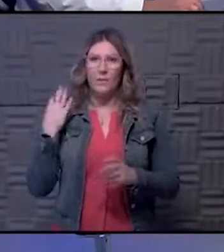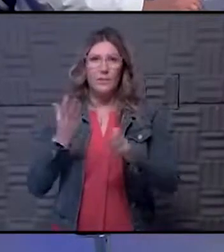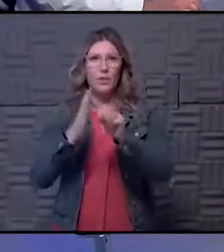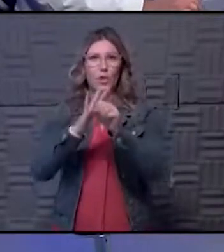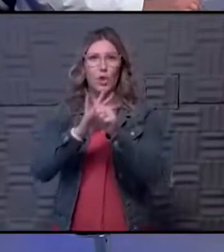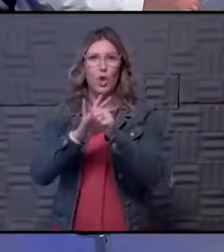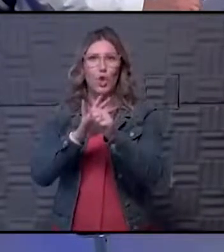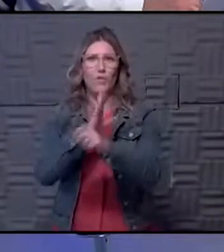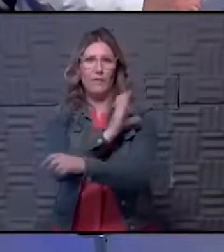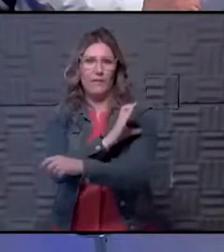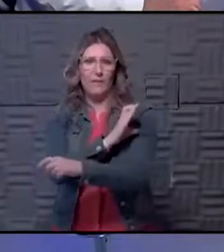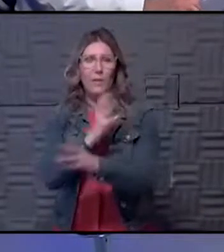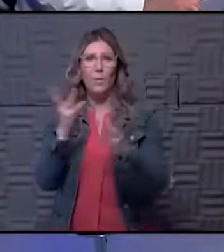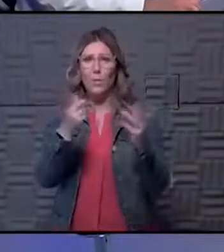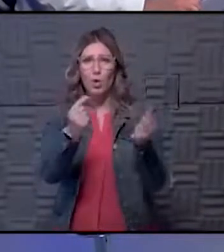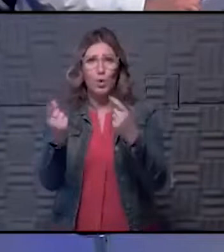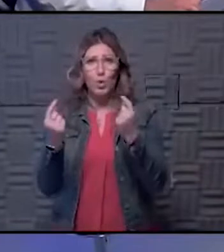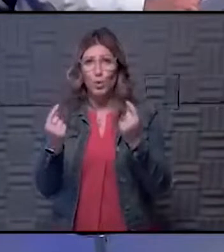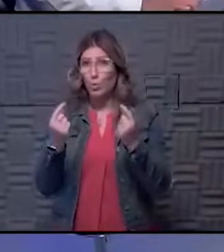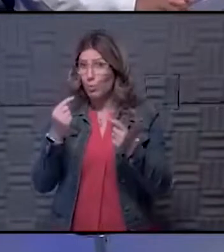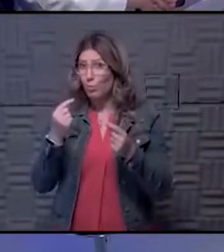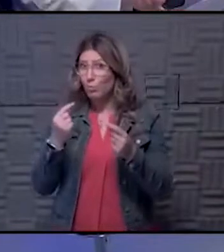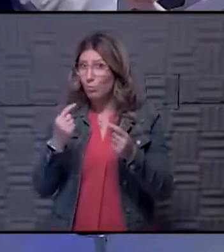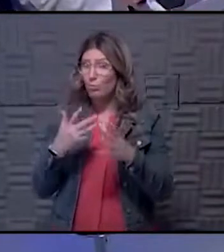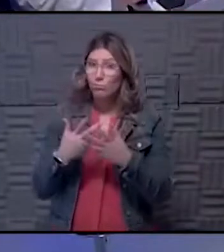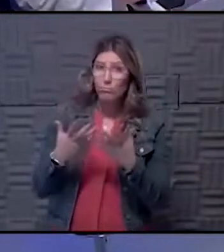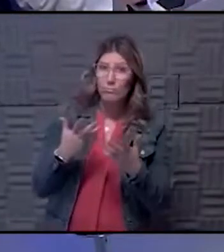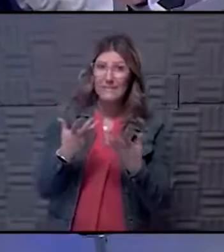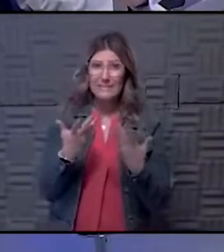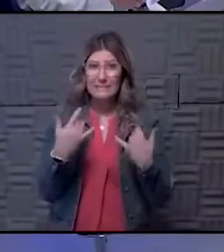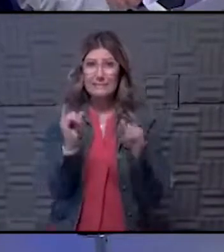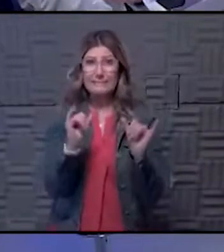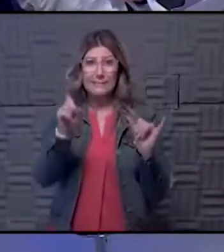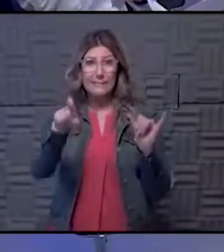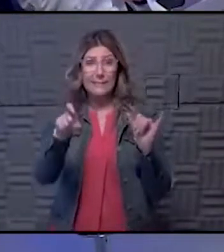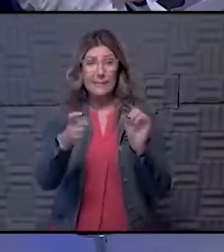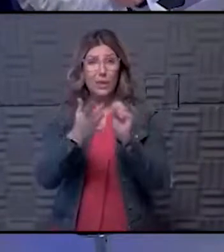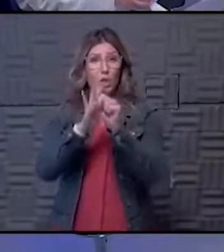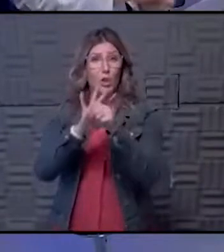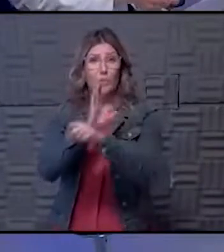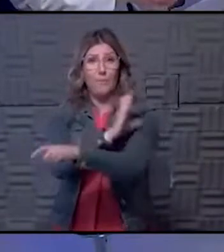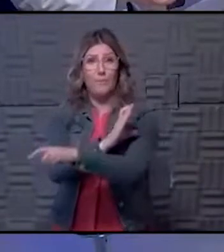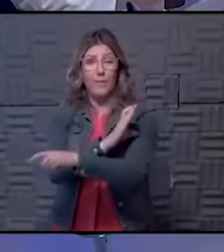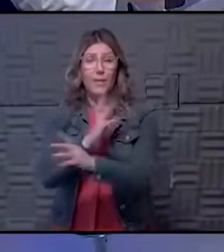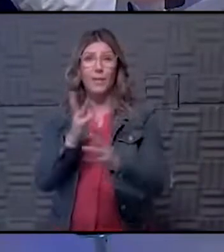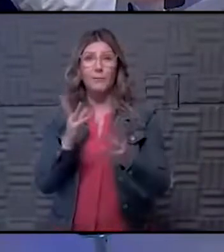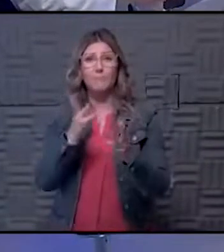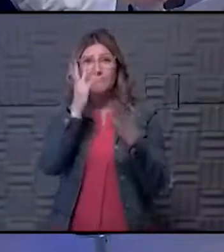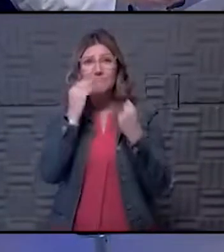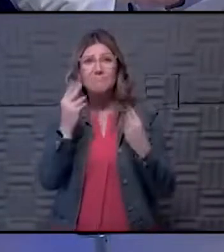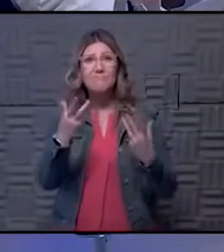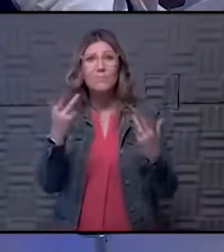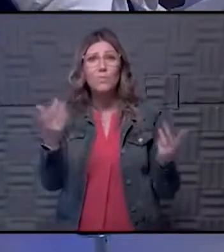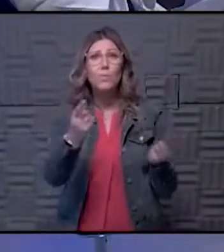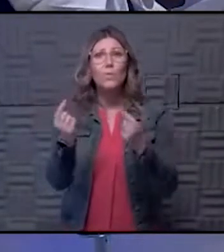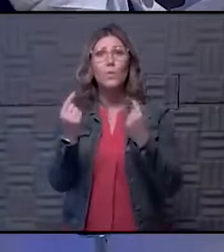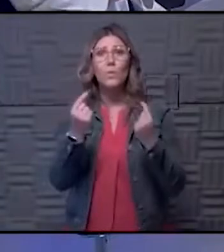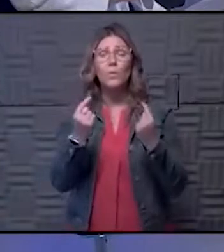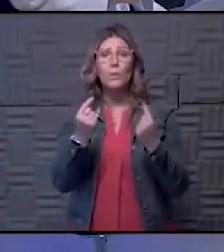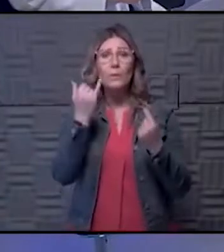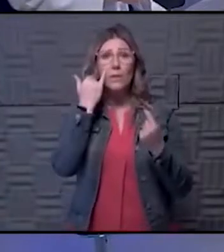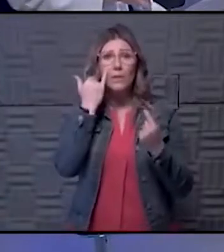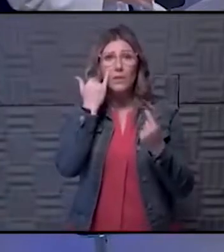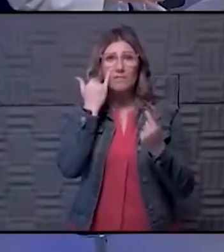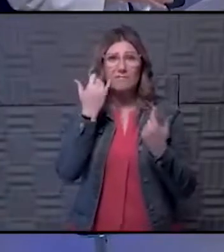and what you do in the clinic, and is there still a need? All right, Elaine, tell us, what do you do when you're volunteering, and do you think we still need